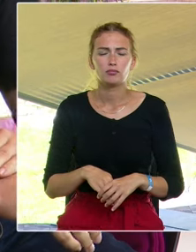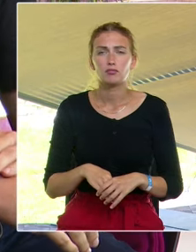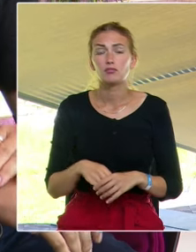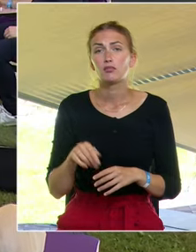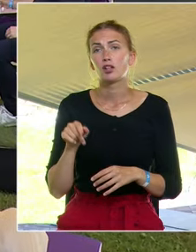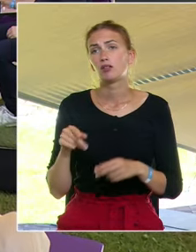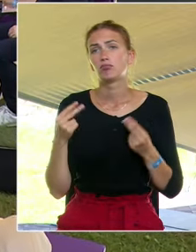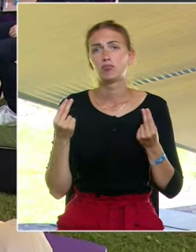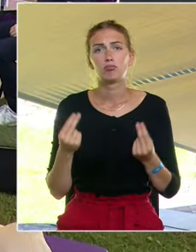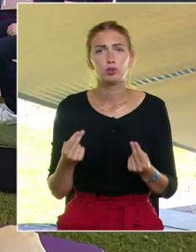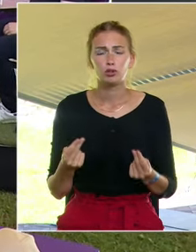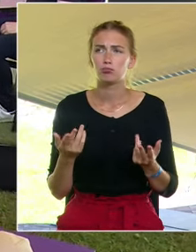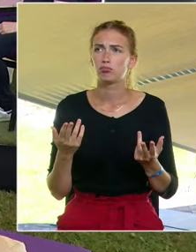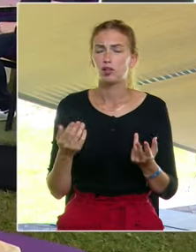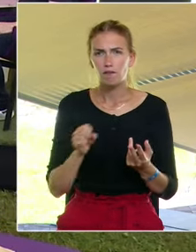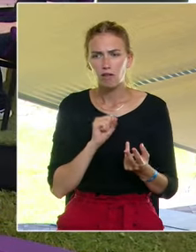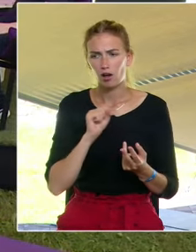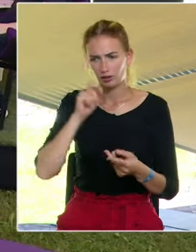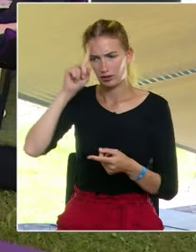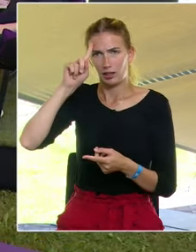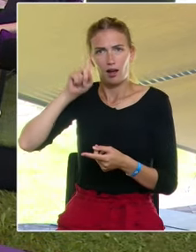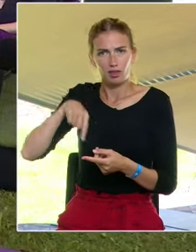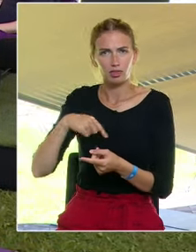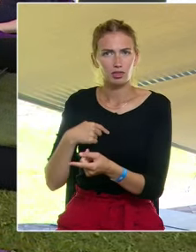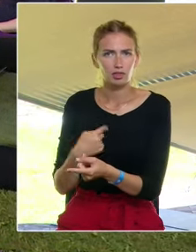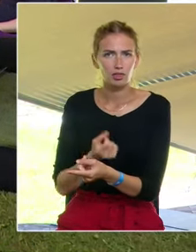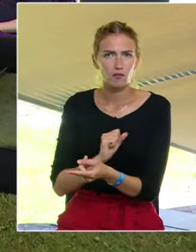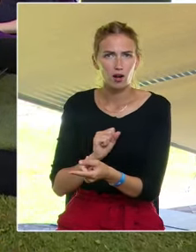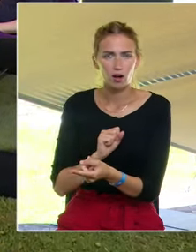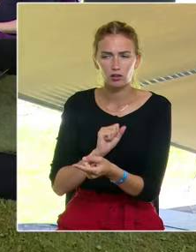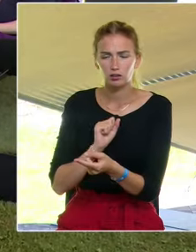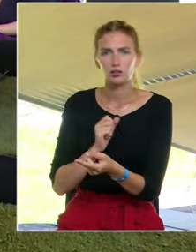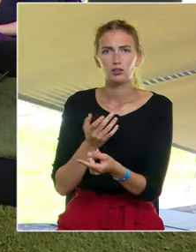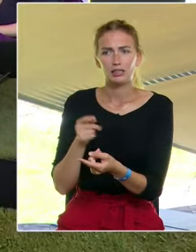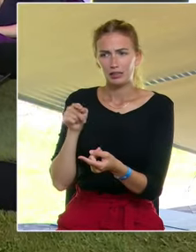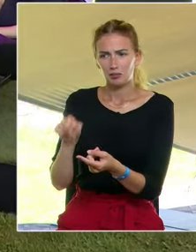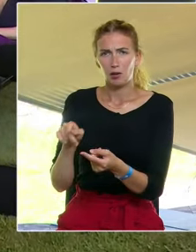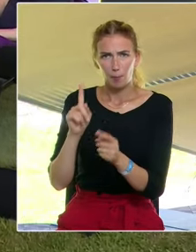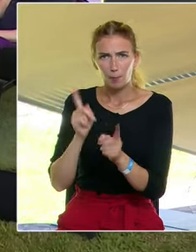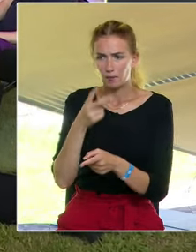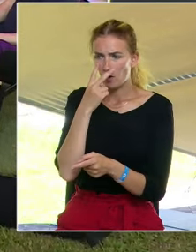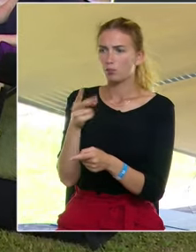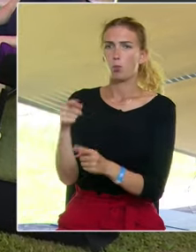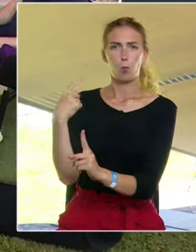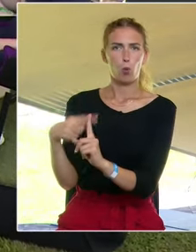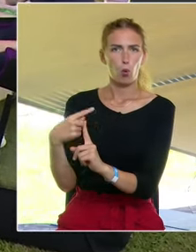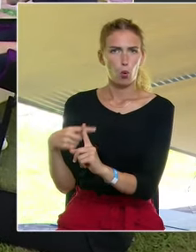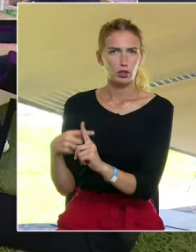So obviously, we need to be aware. Yeah, we need to be. This needs to be good stuff, not